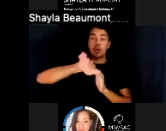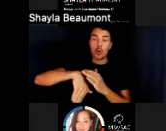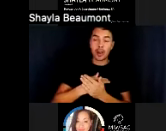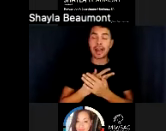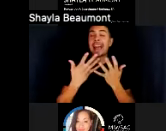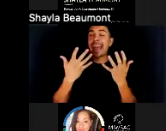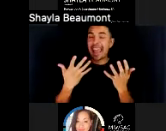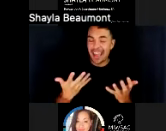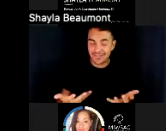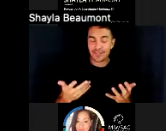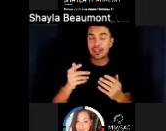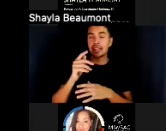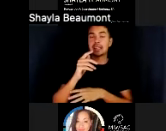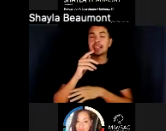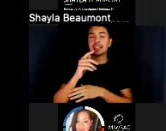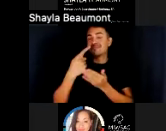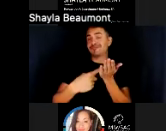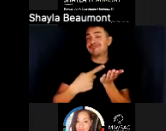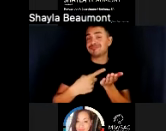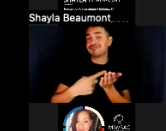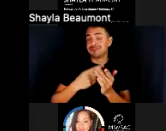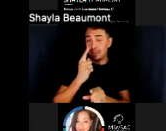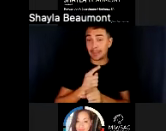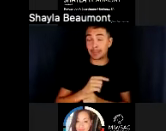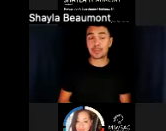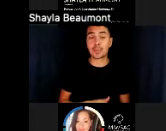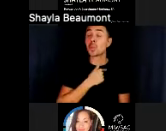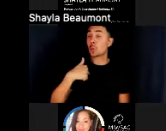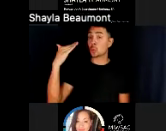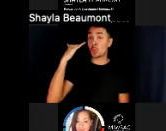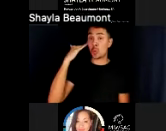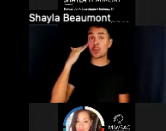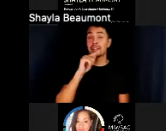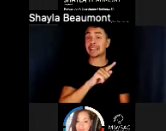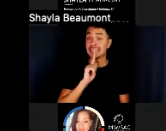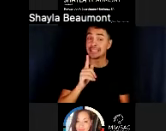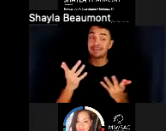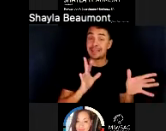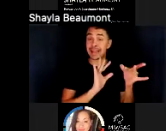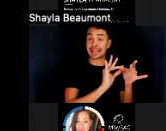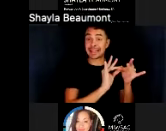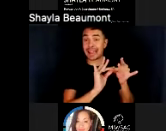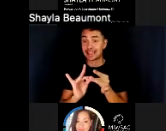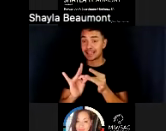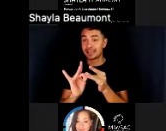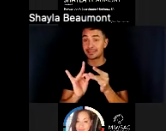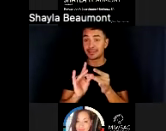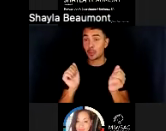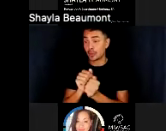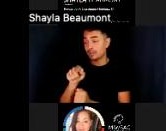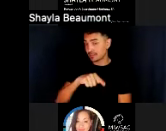heavy topics, right? And we know that there is a connectedness though with those